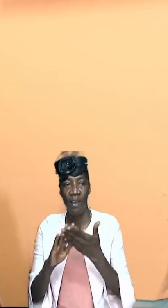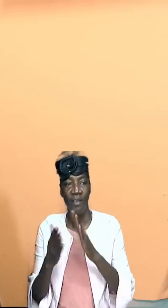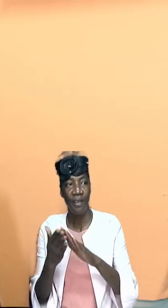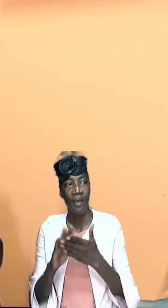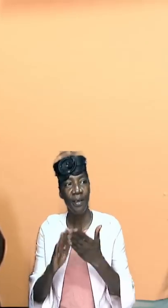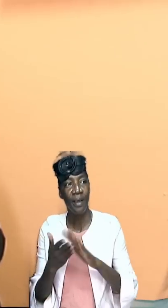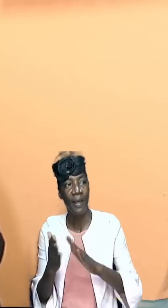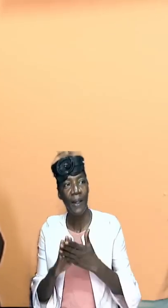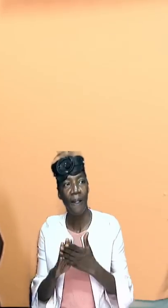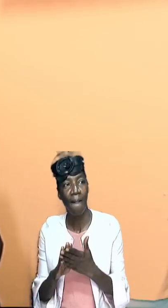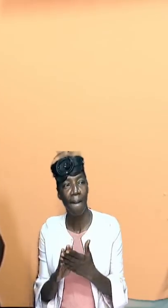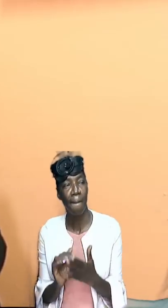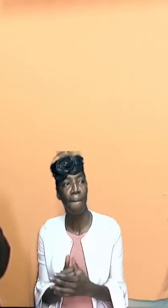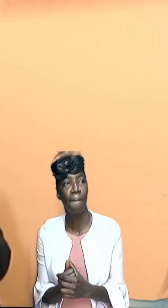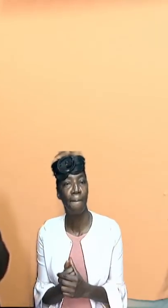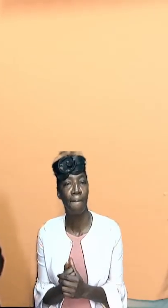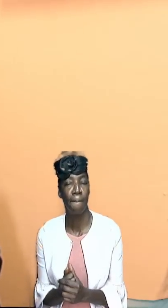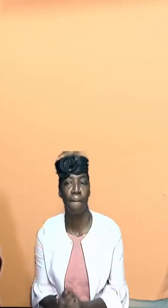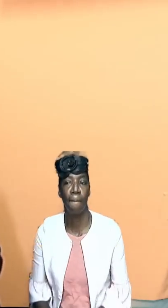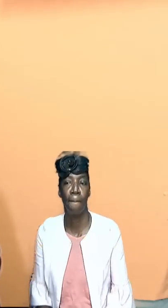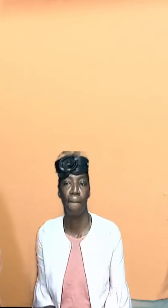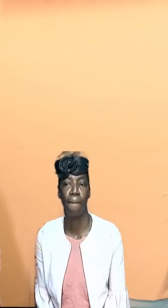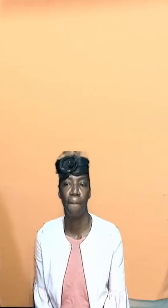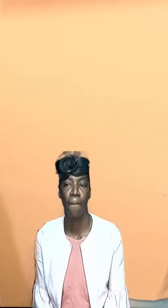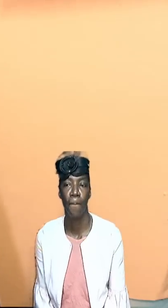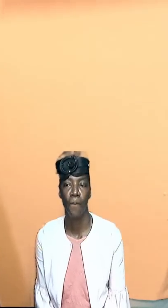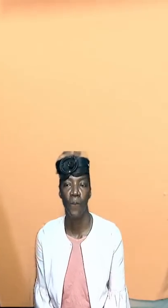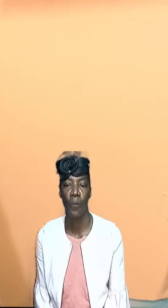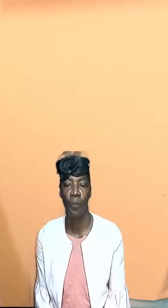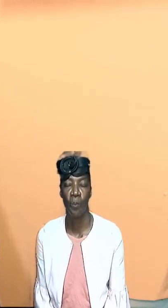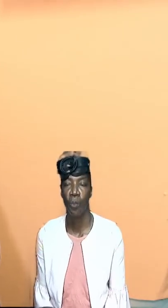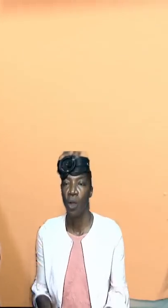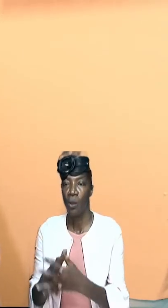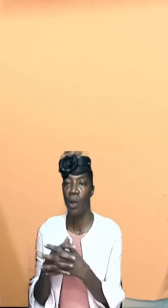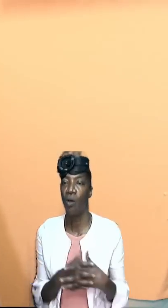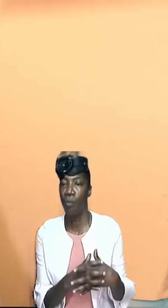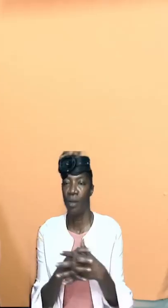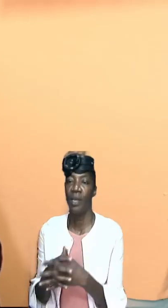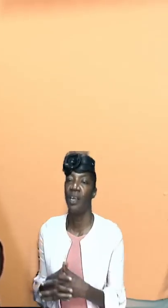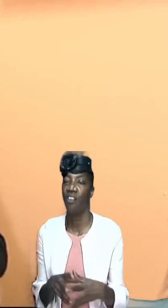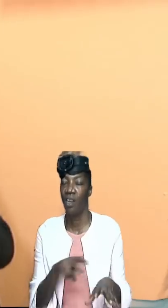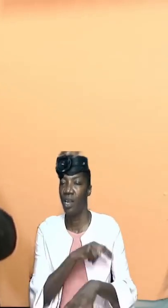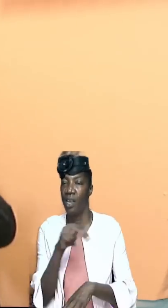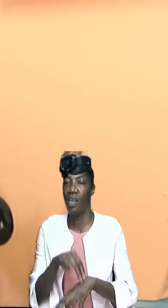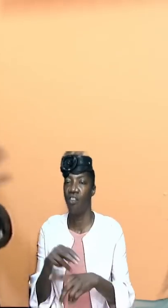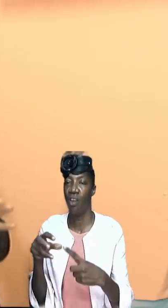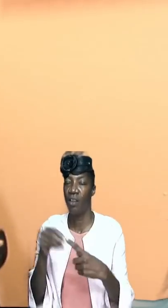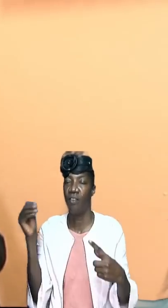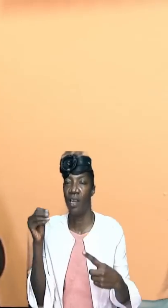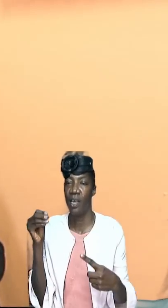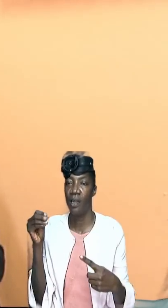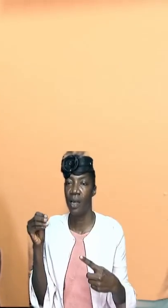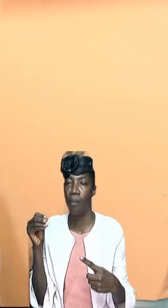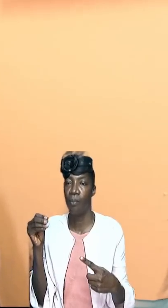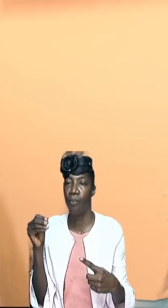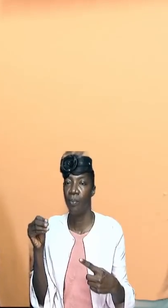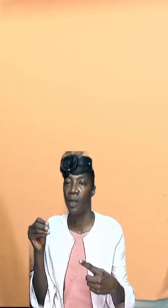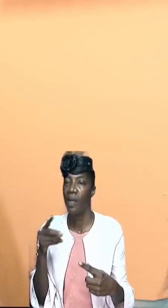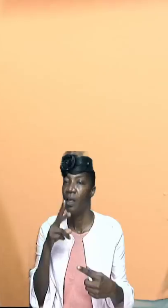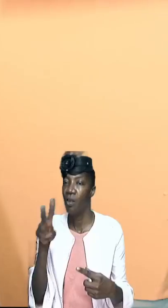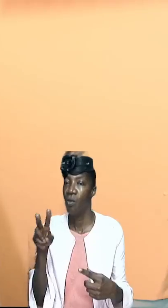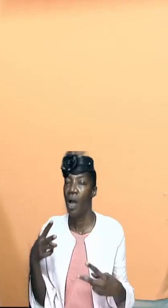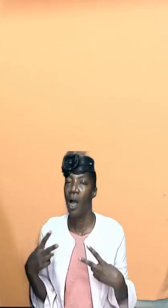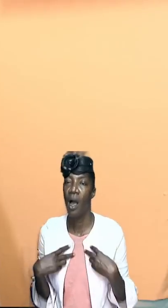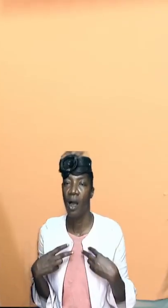can deal with because of the gene combination that naturally select them for that point. Then you're going to